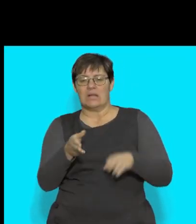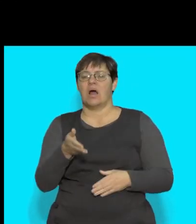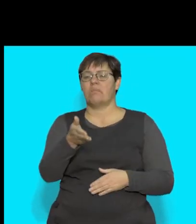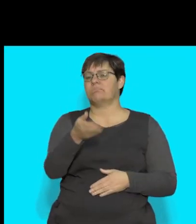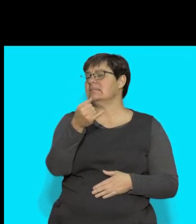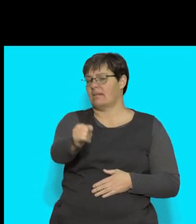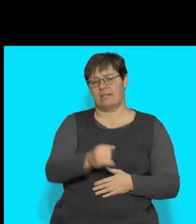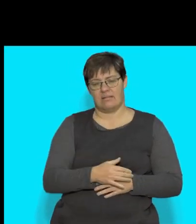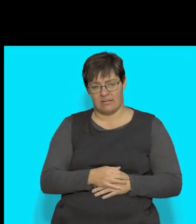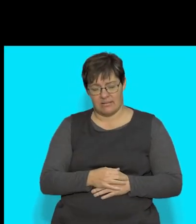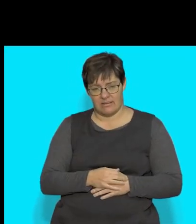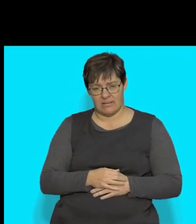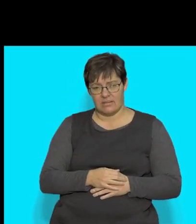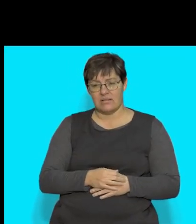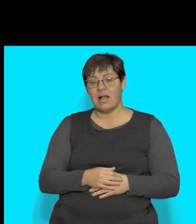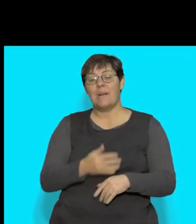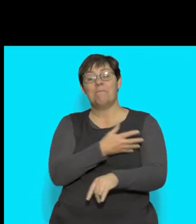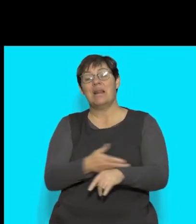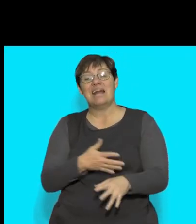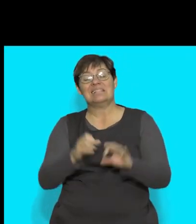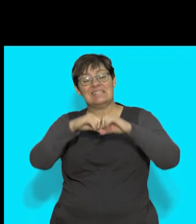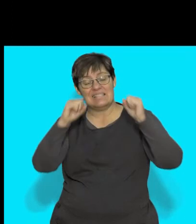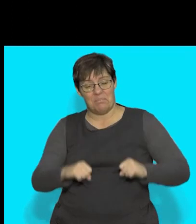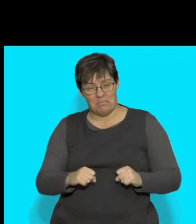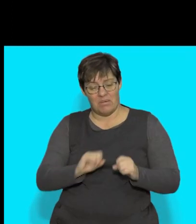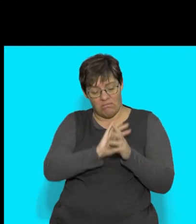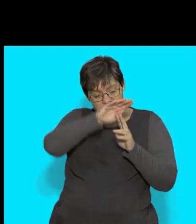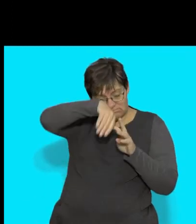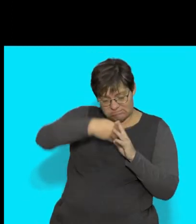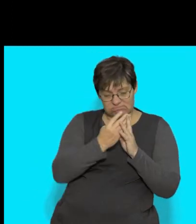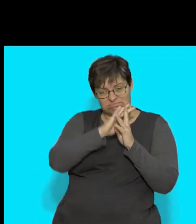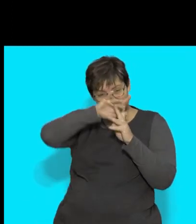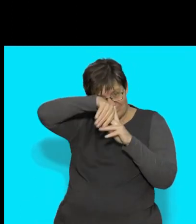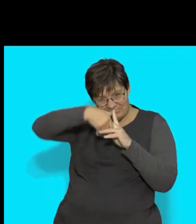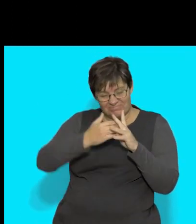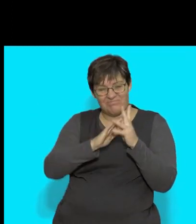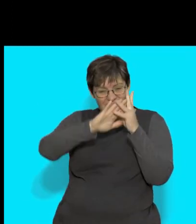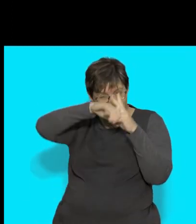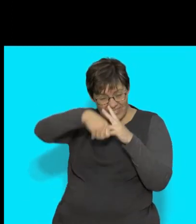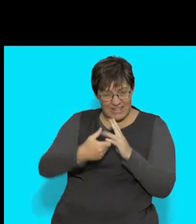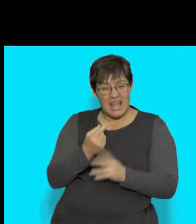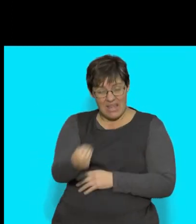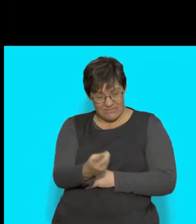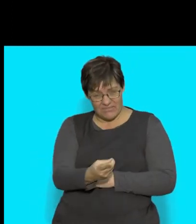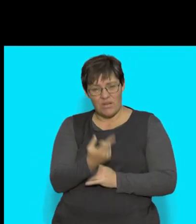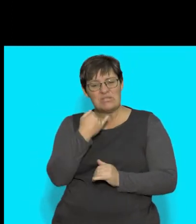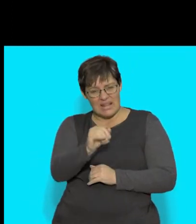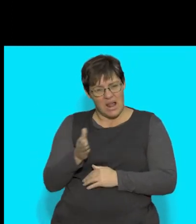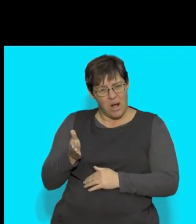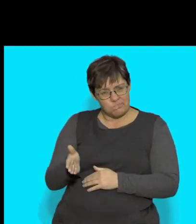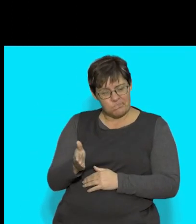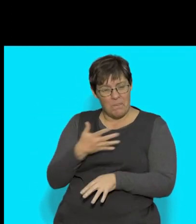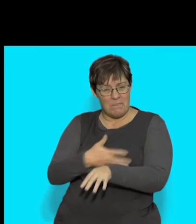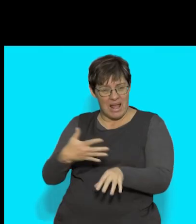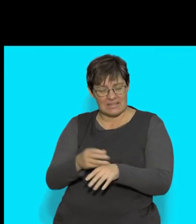products. Guys, this whole blood system that's surrounding the nephron, that's twisted, what do we still have in it?